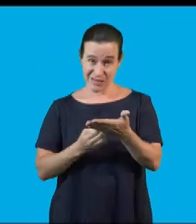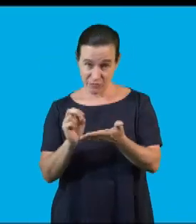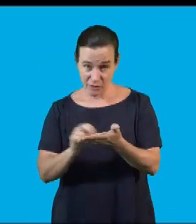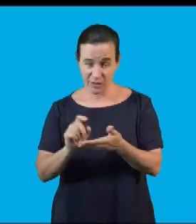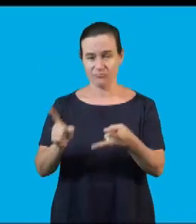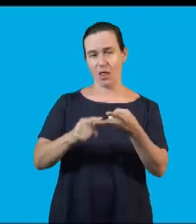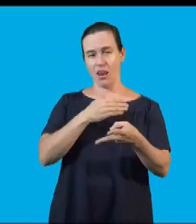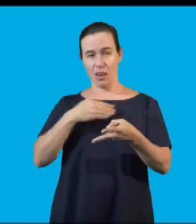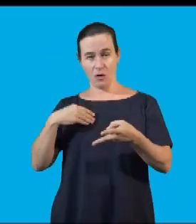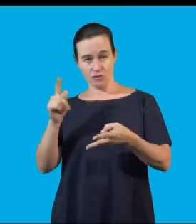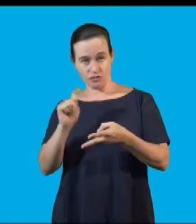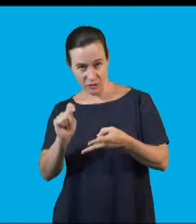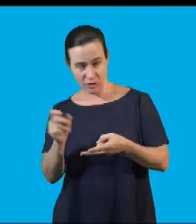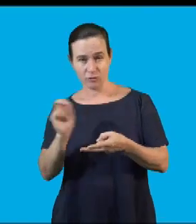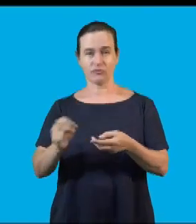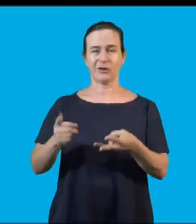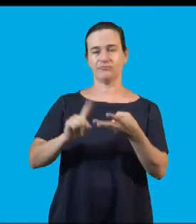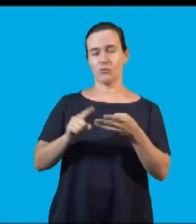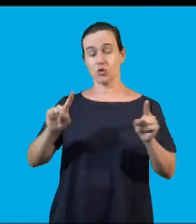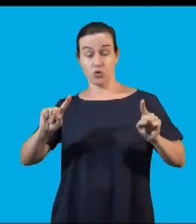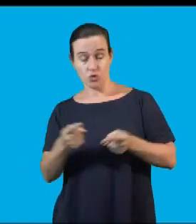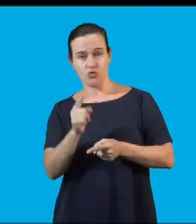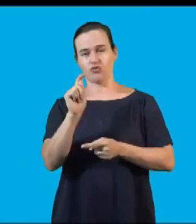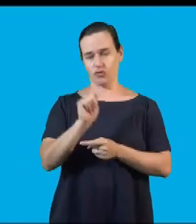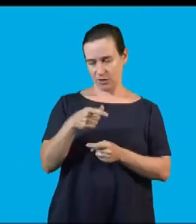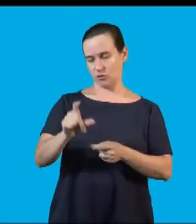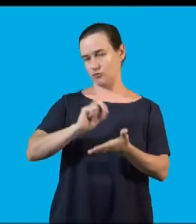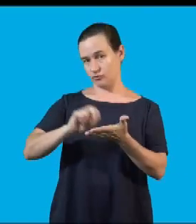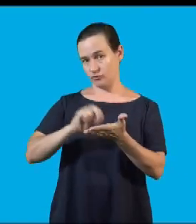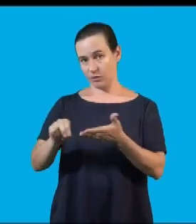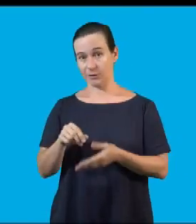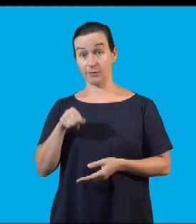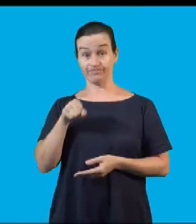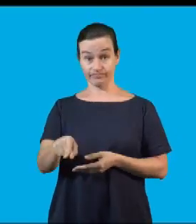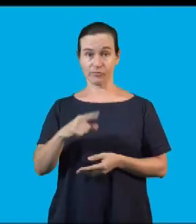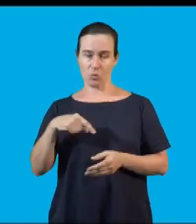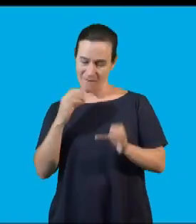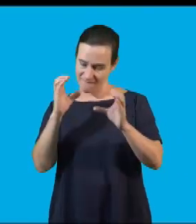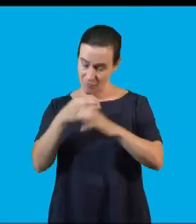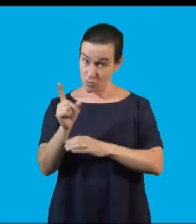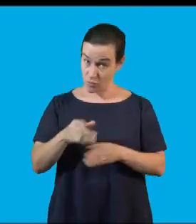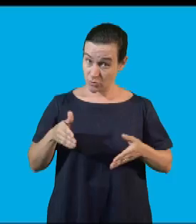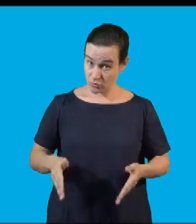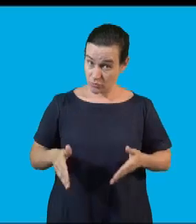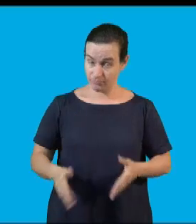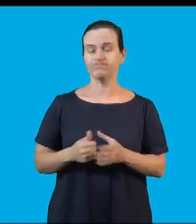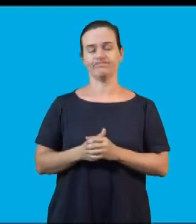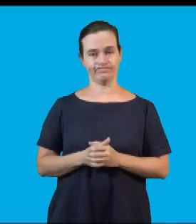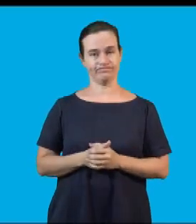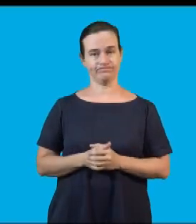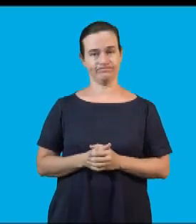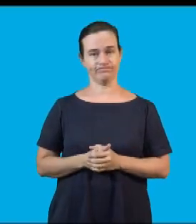longer transactional writing and shorter transactional writing, and that is going to be our focus today.